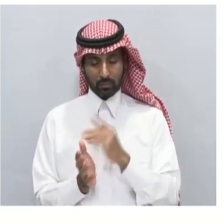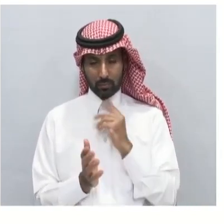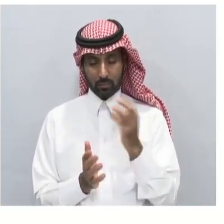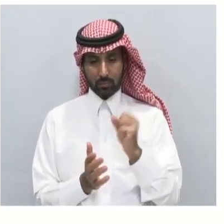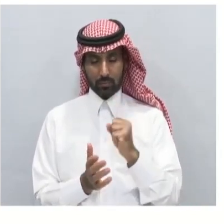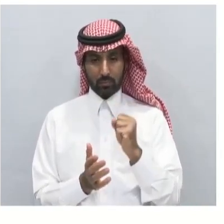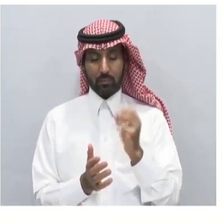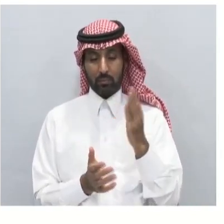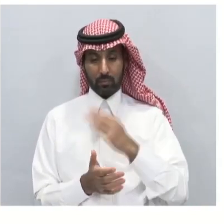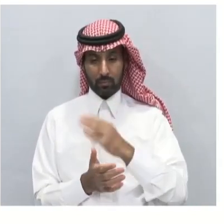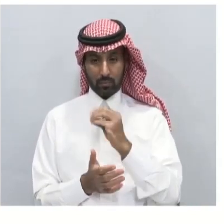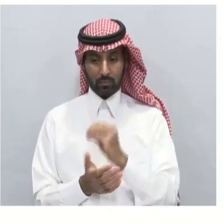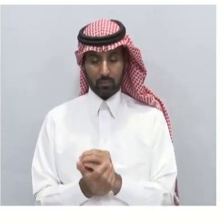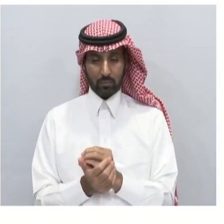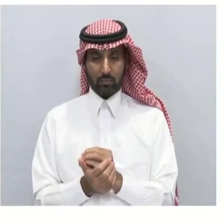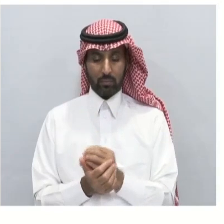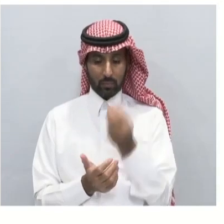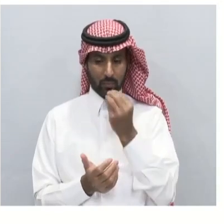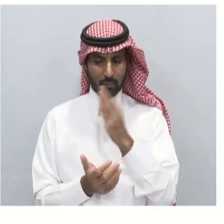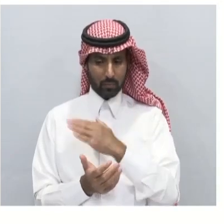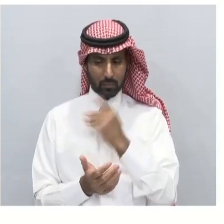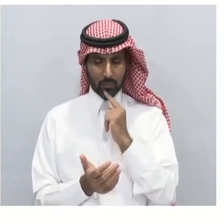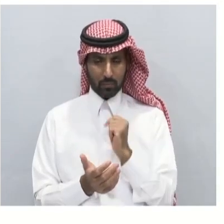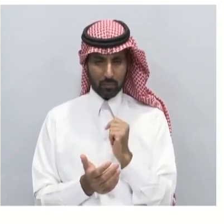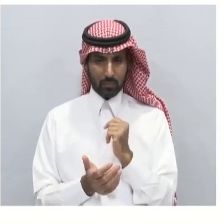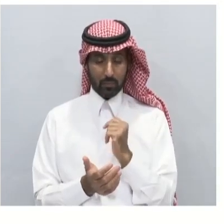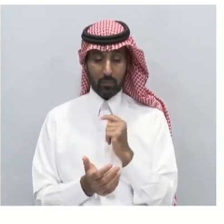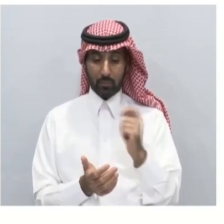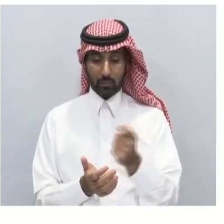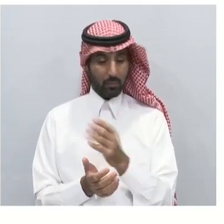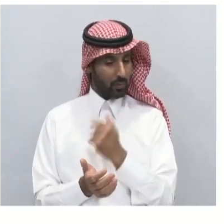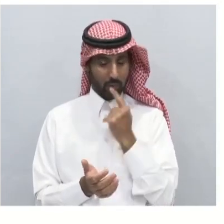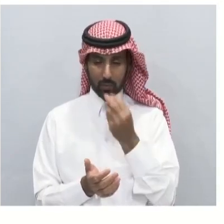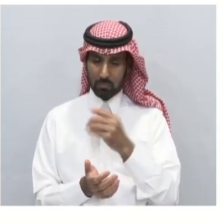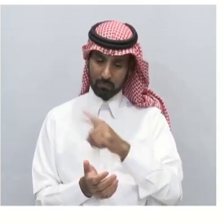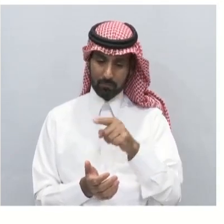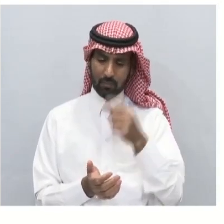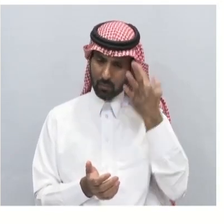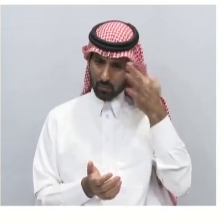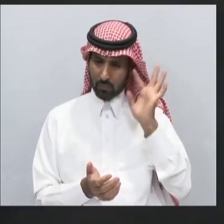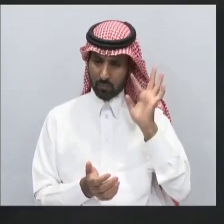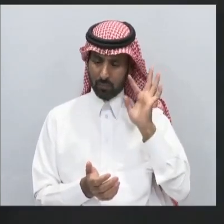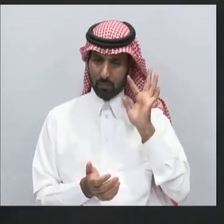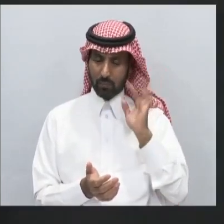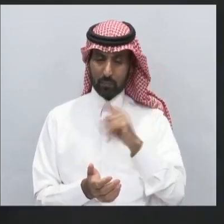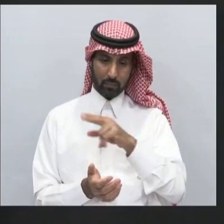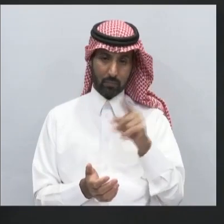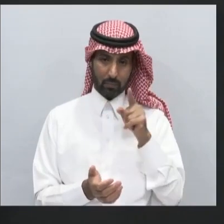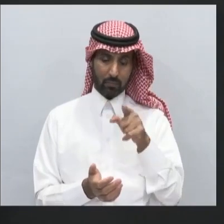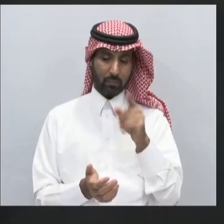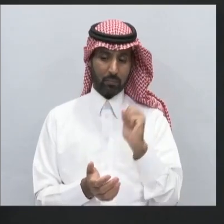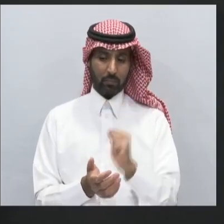the afternoon. Either can be right. There is no right or wrong answer. The answer should be based